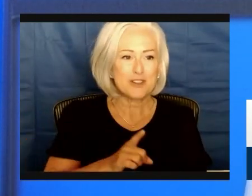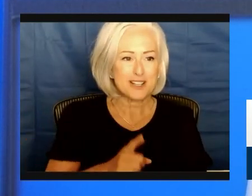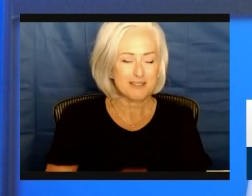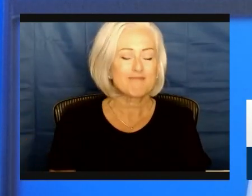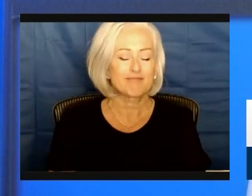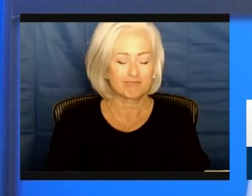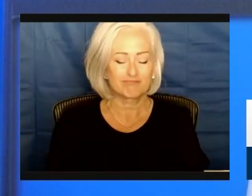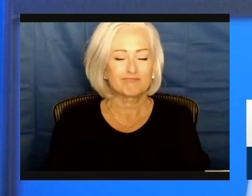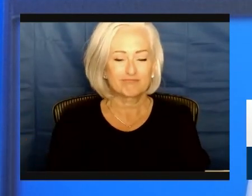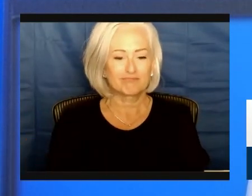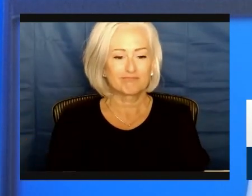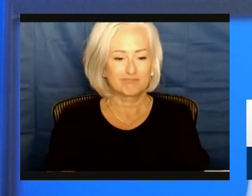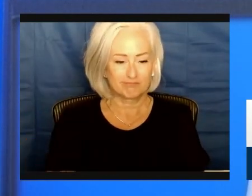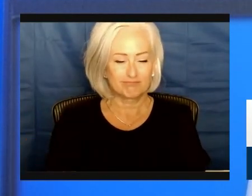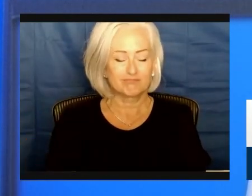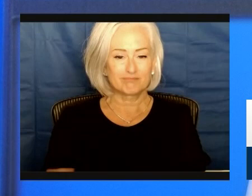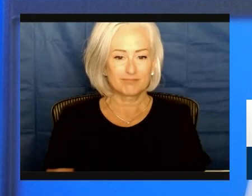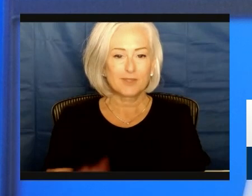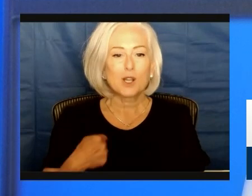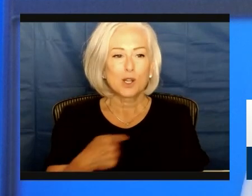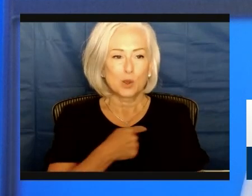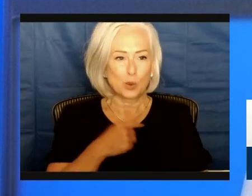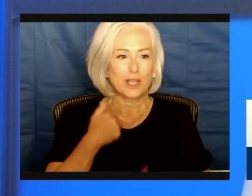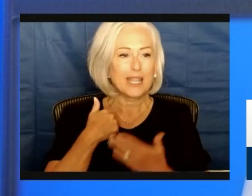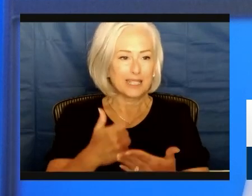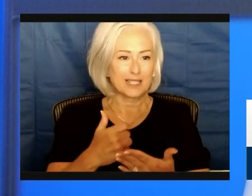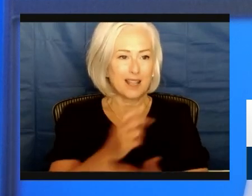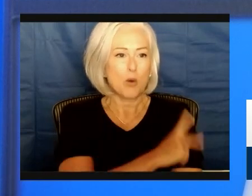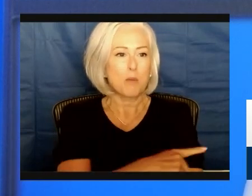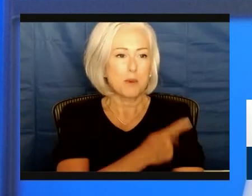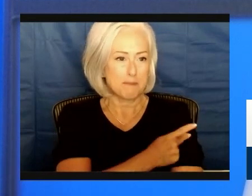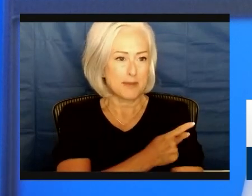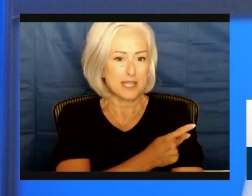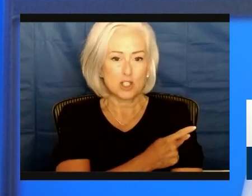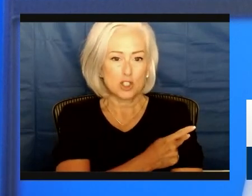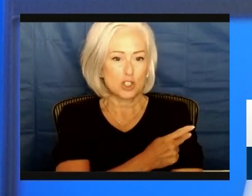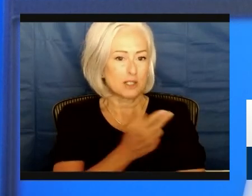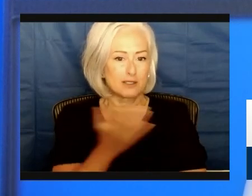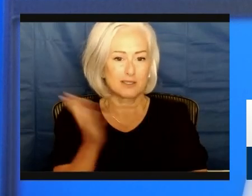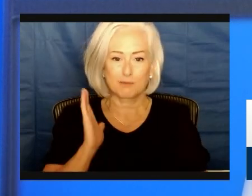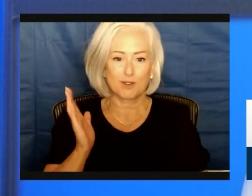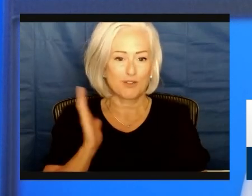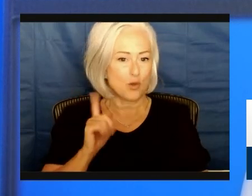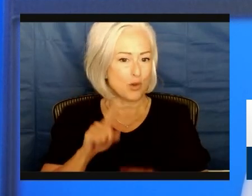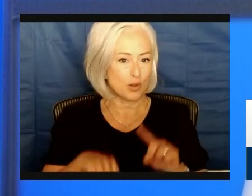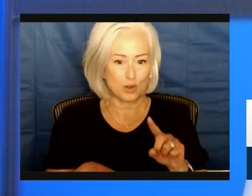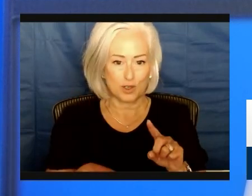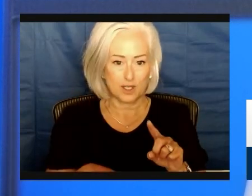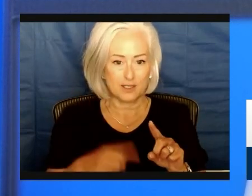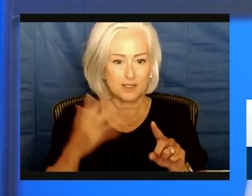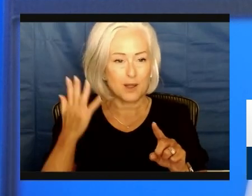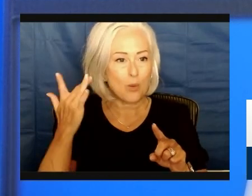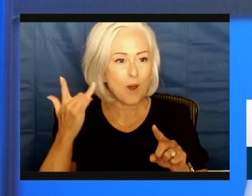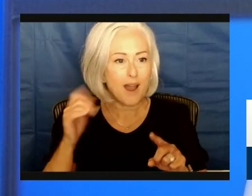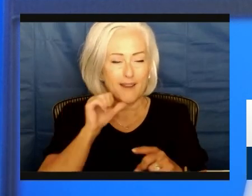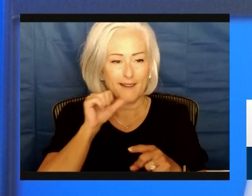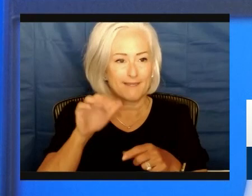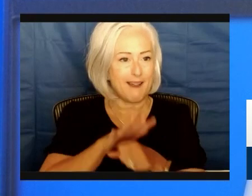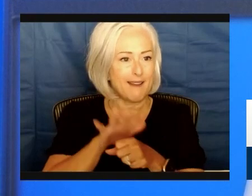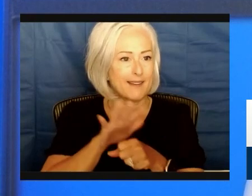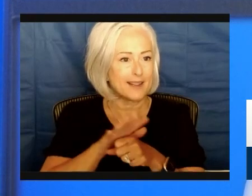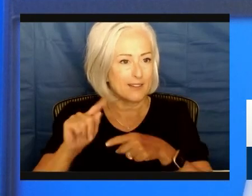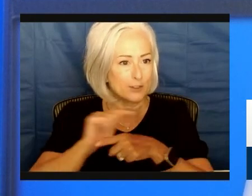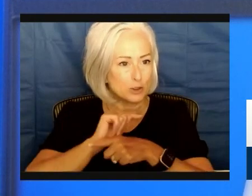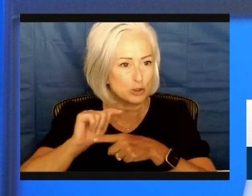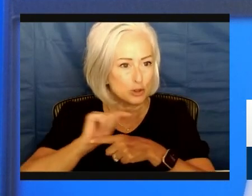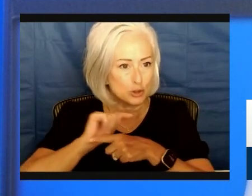We were not able to help some of the patients because we didn't have the training for